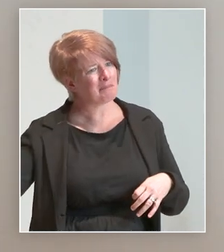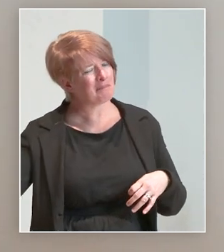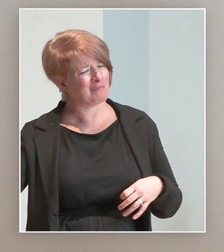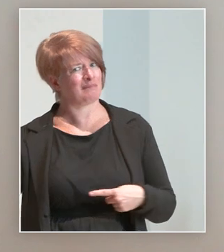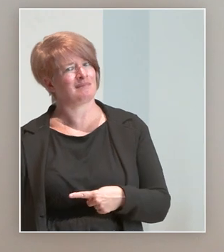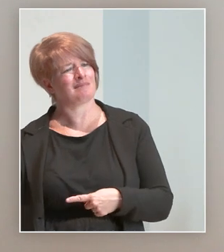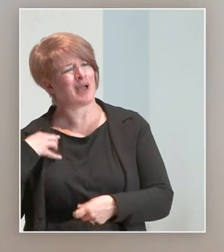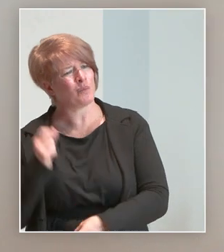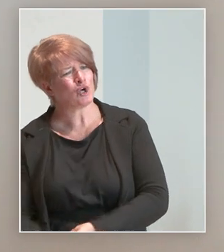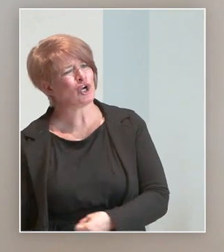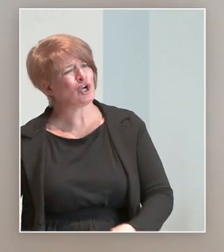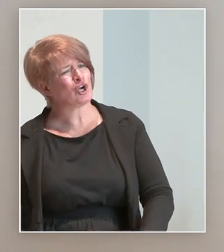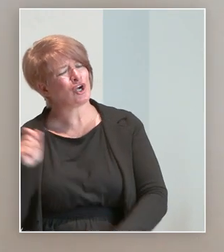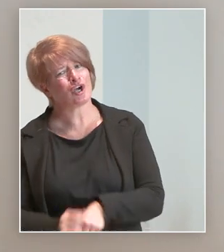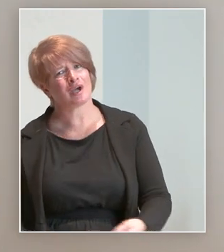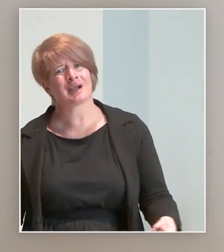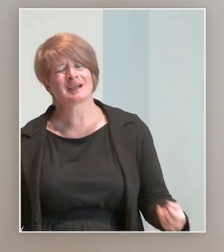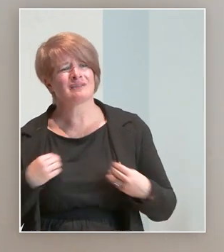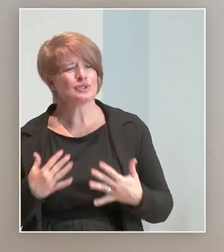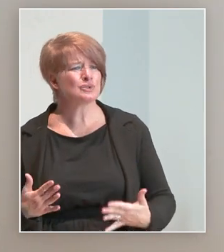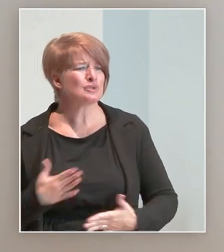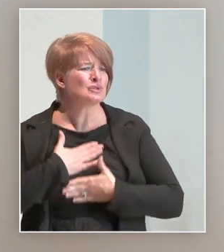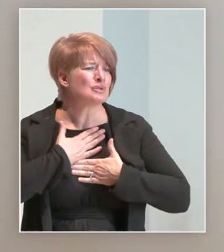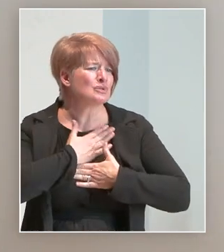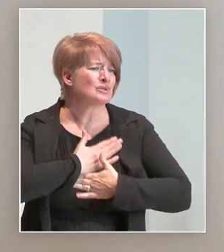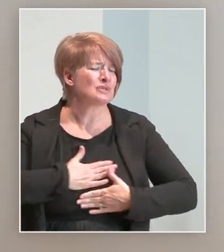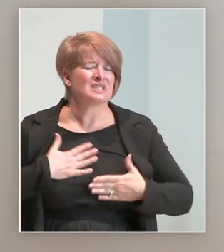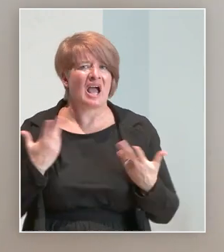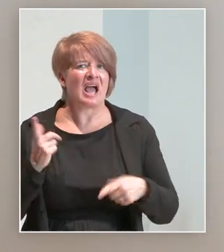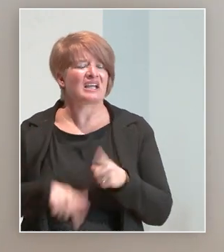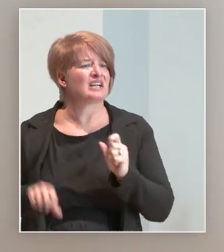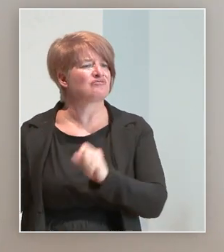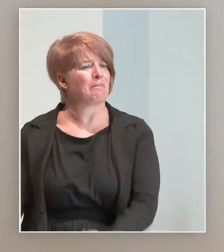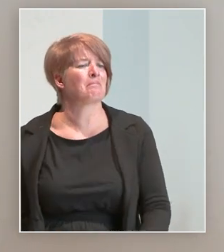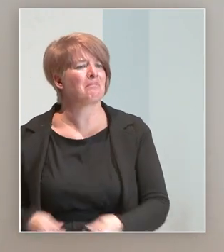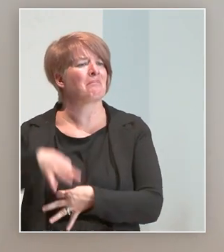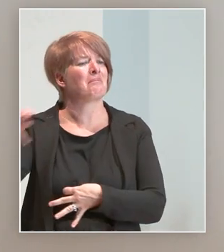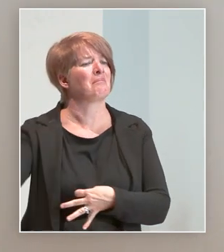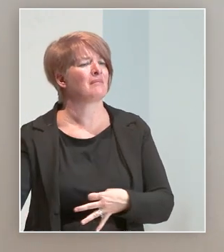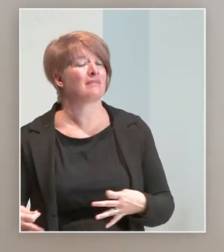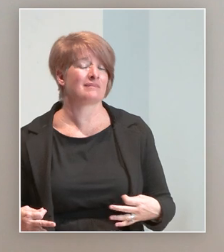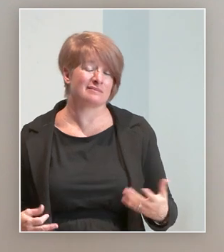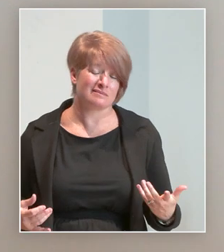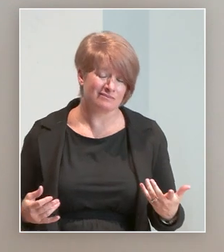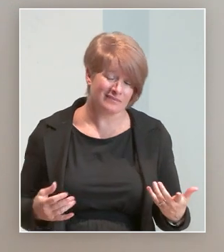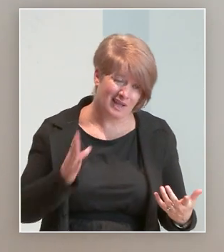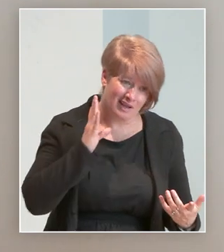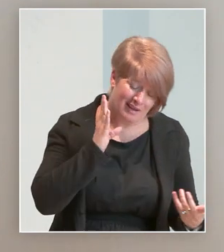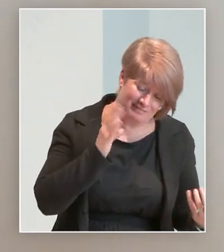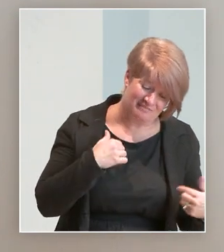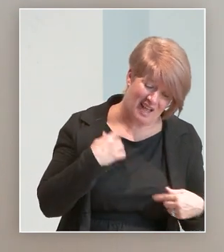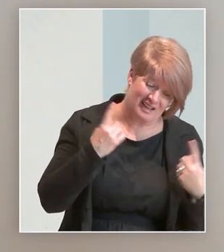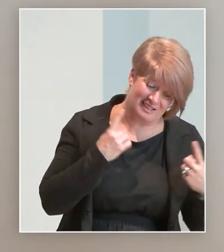I worked for, but that gave me joy was out of the question. And I'd be lying if I did not confess that during this period, I